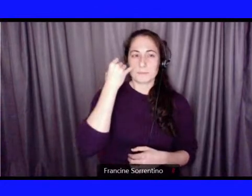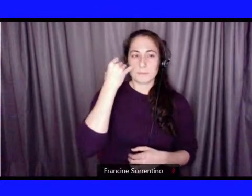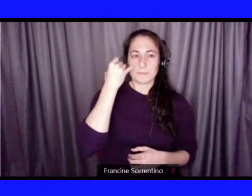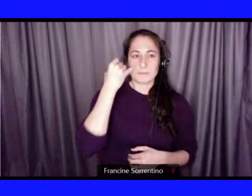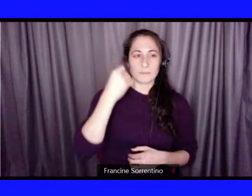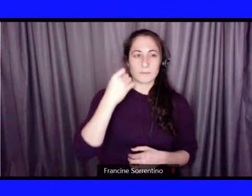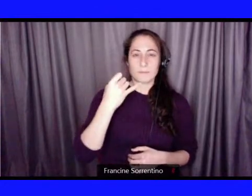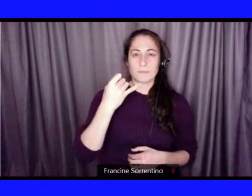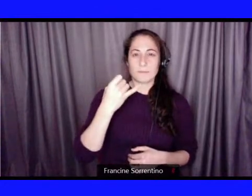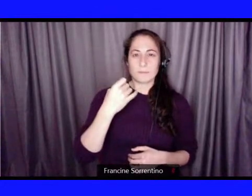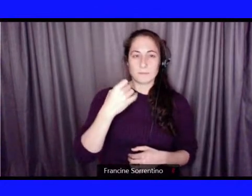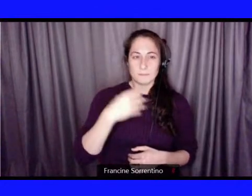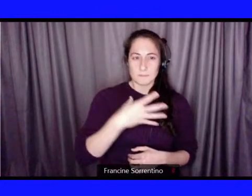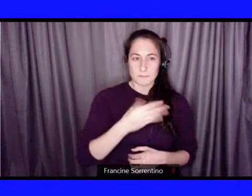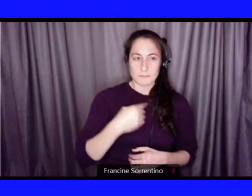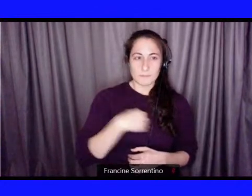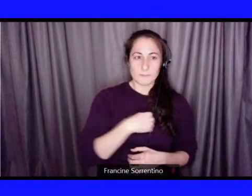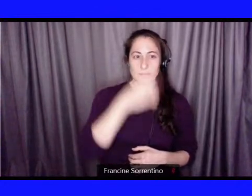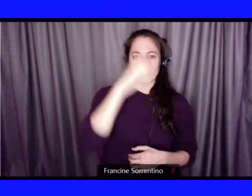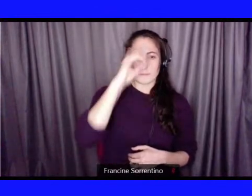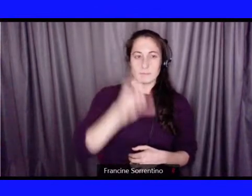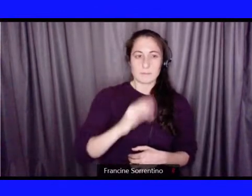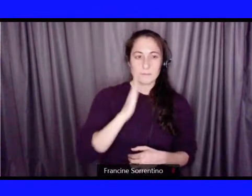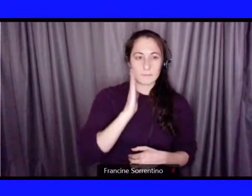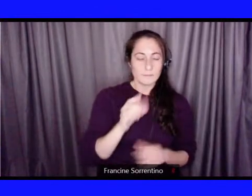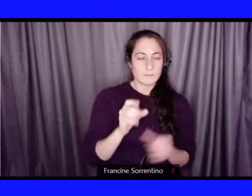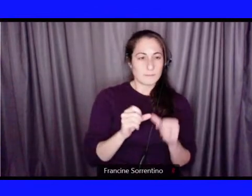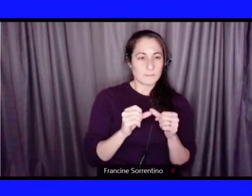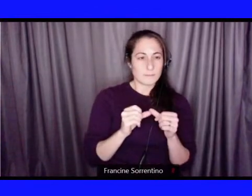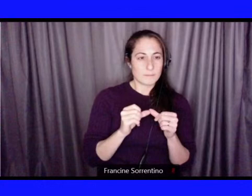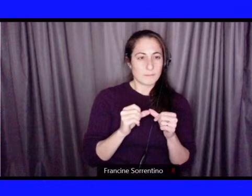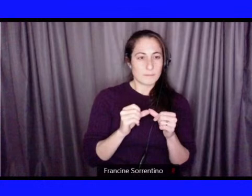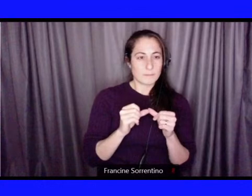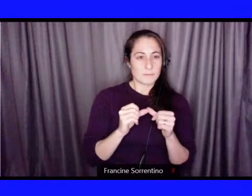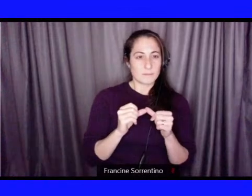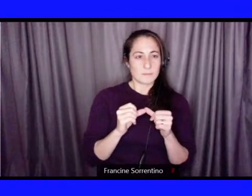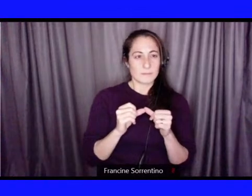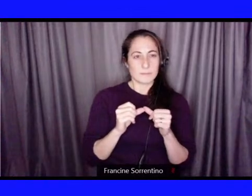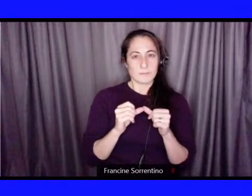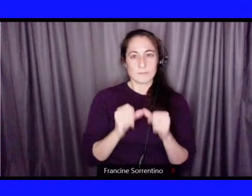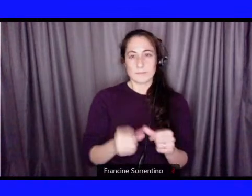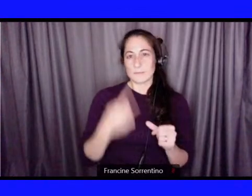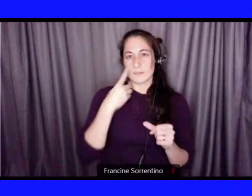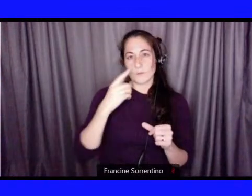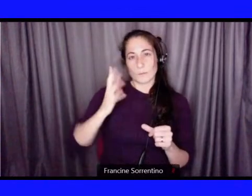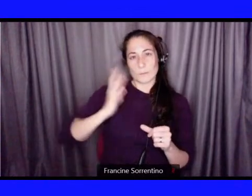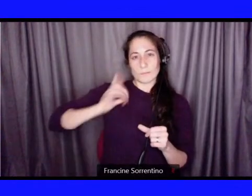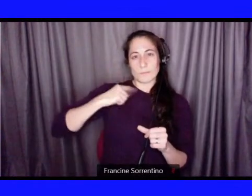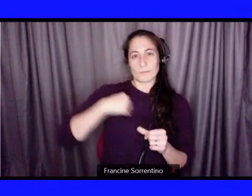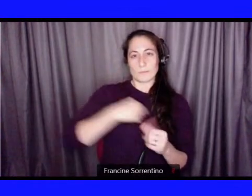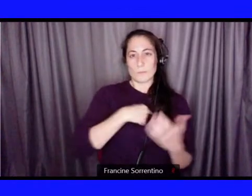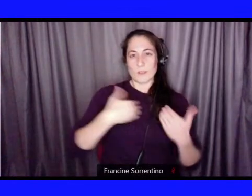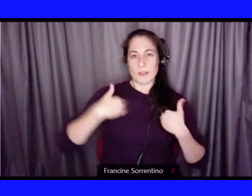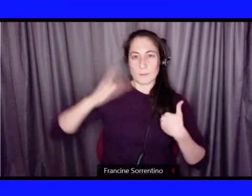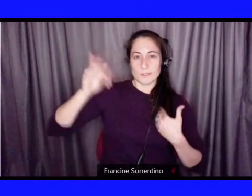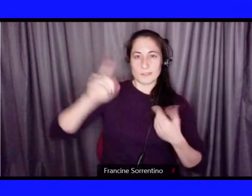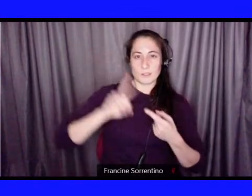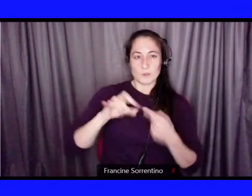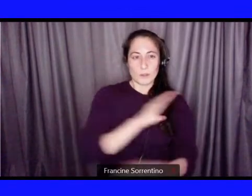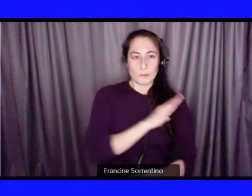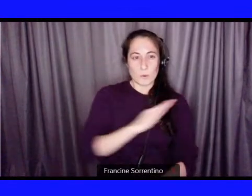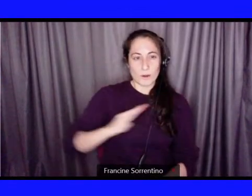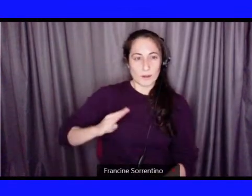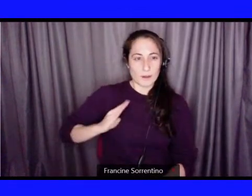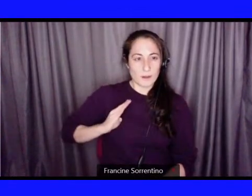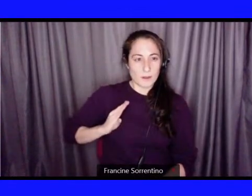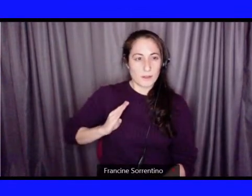I was just going to say, well, I think we'd welcome any opportunity that you and the chairs recommend. But yeah, always happy to